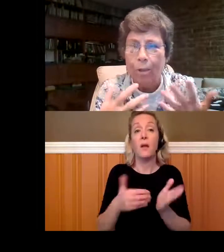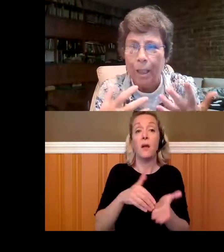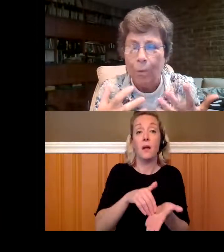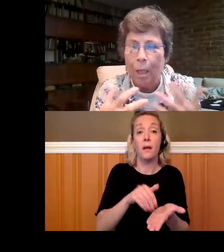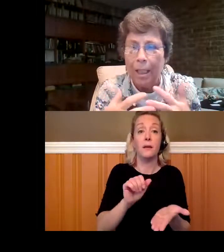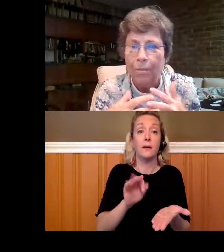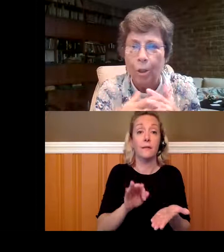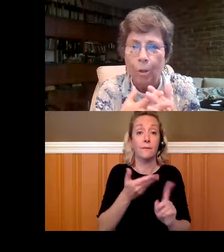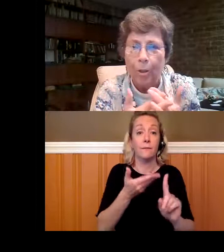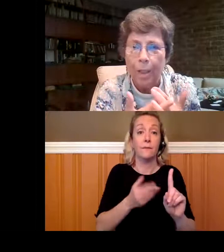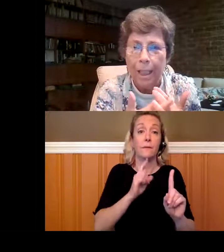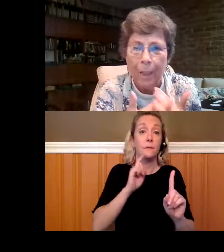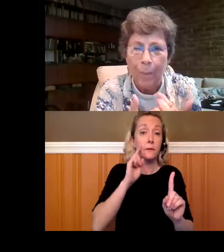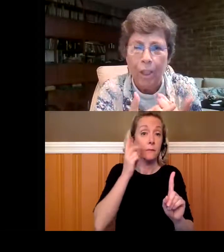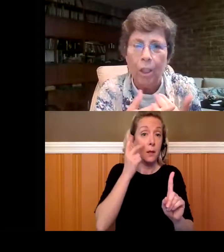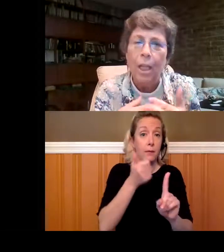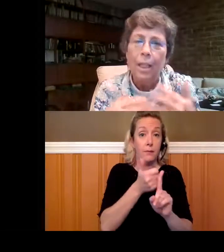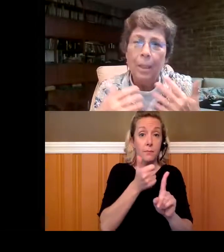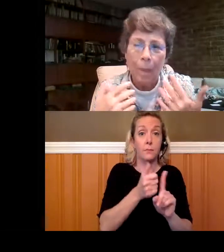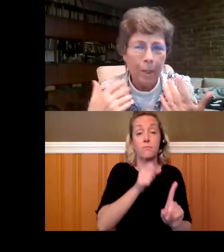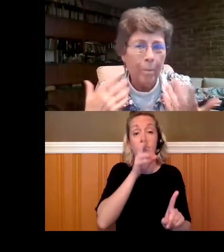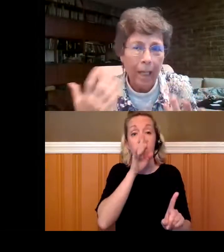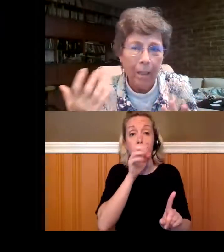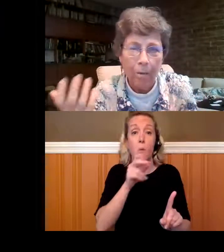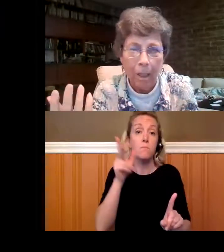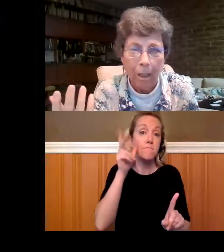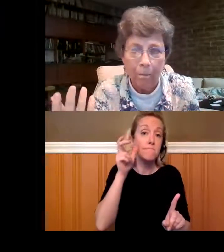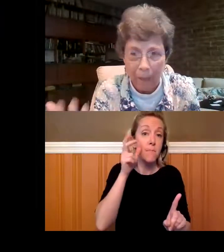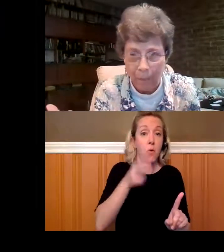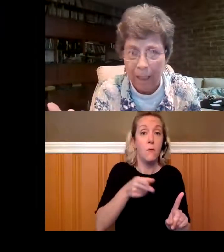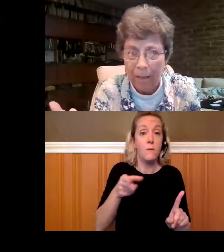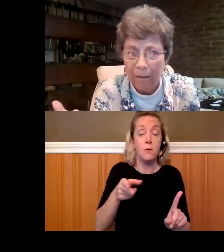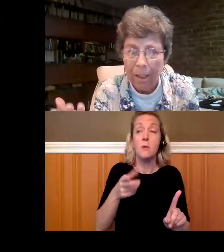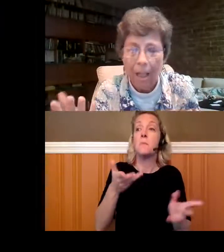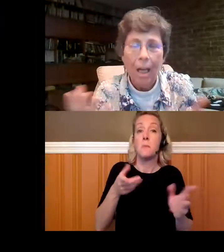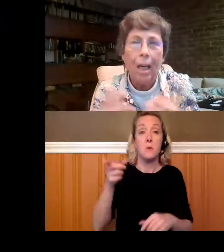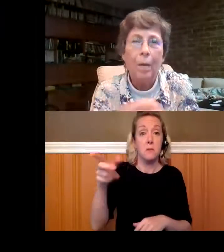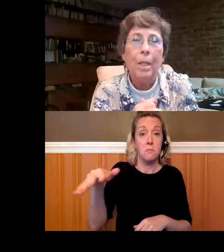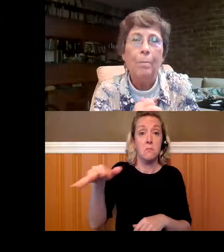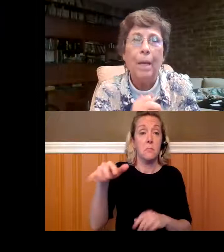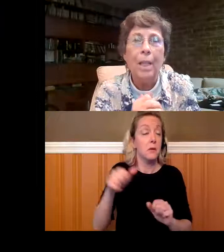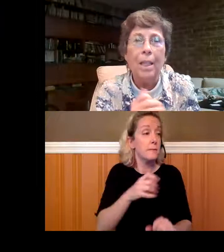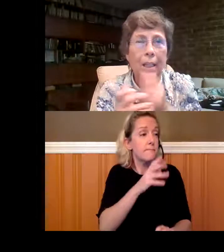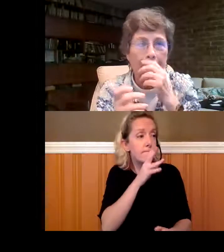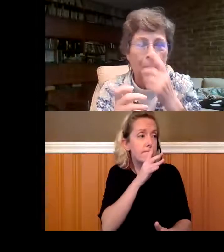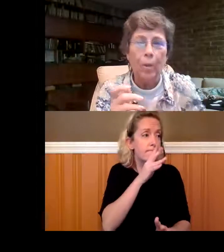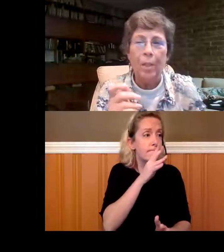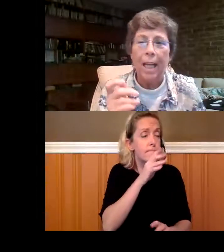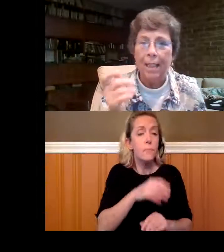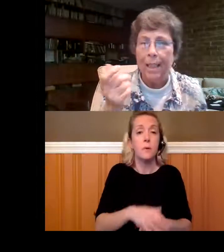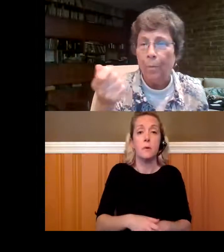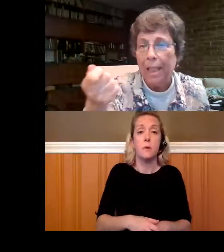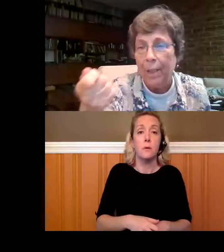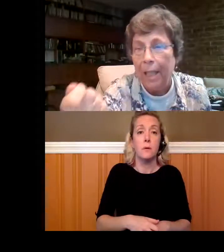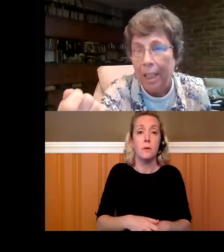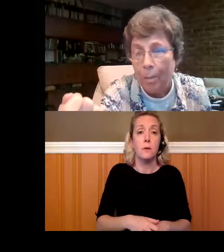enough to understand speech, the public may speak. It may be that the deafblind person has to say, please speak